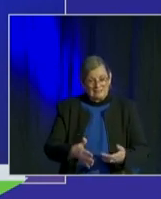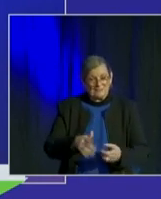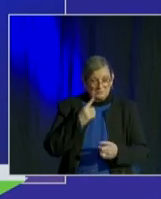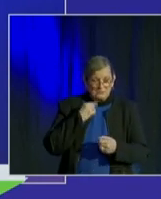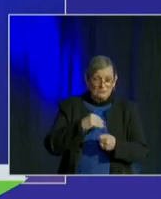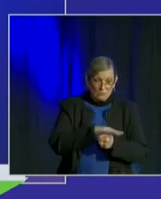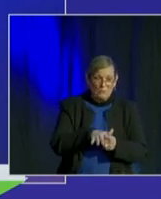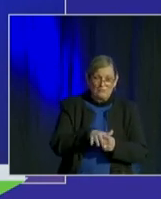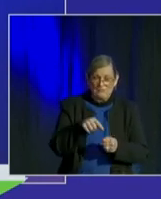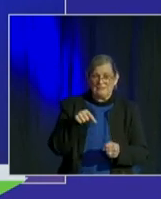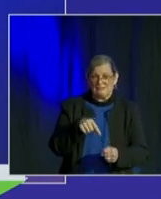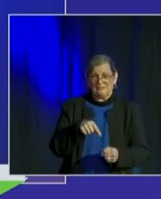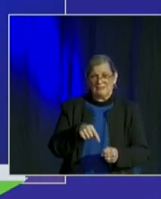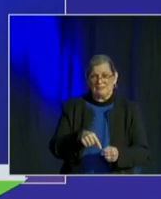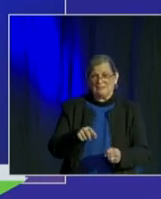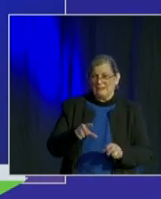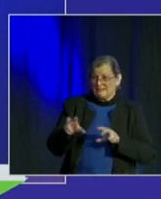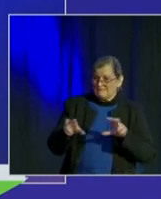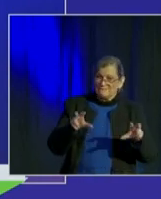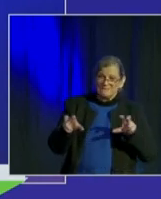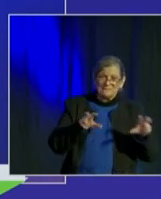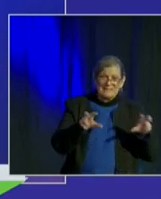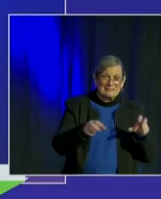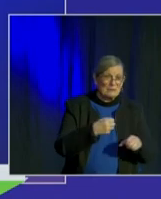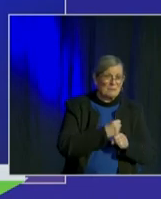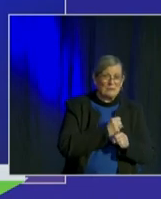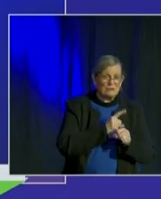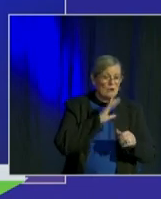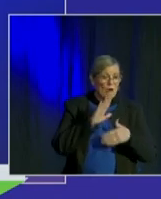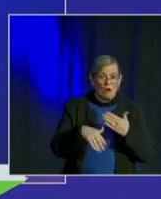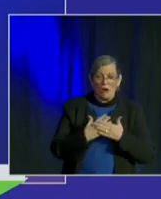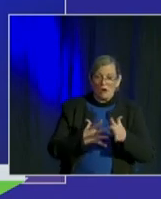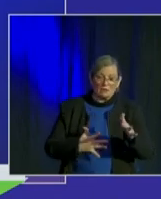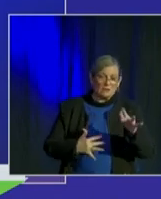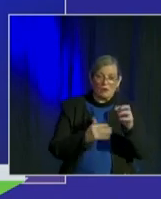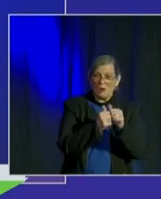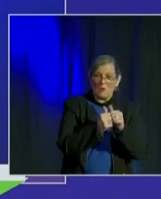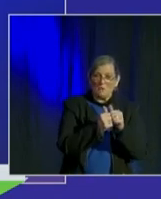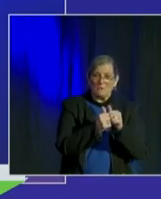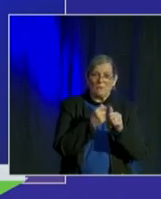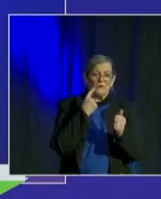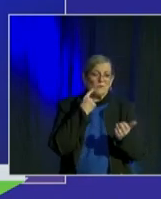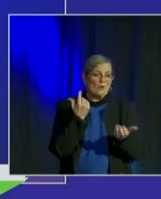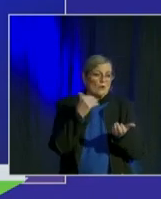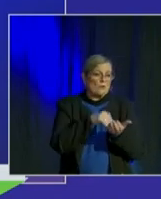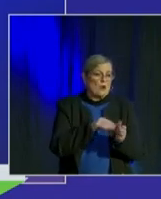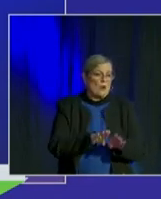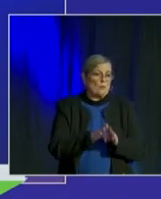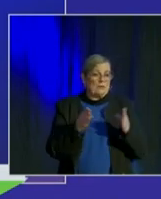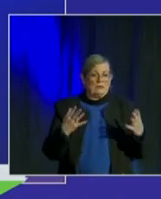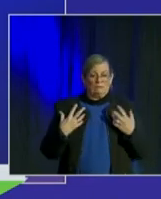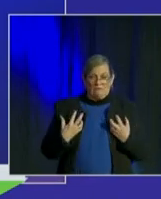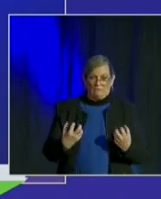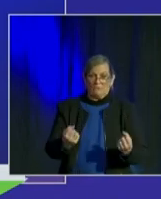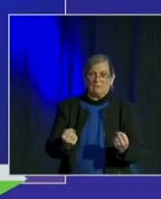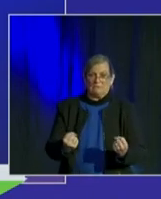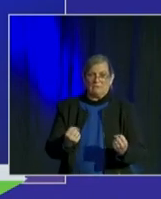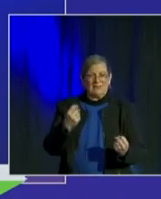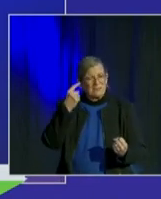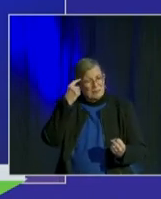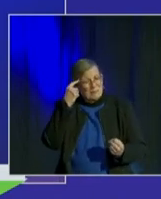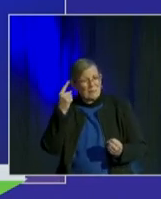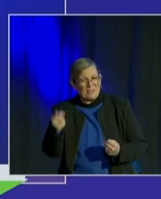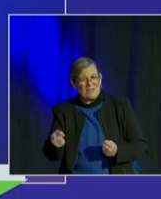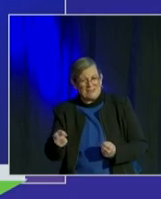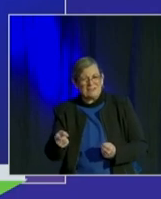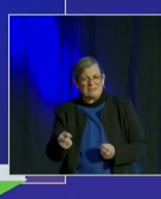the investments that we'll need to make to bring our city back, or like I like to say, the comeback. And so that's what